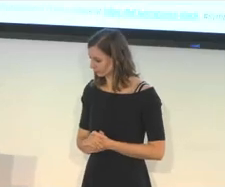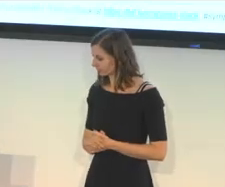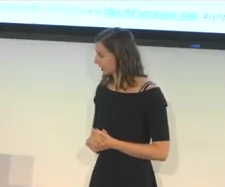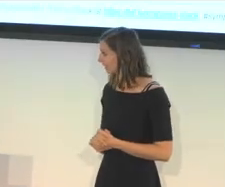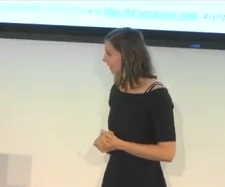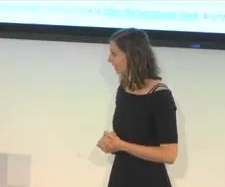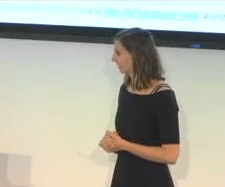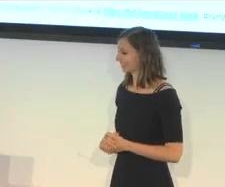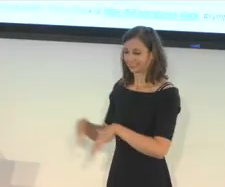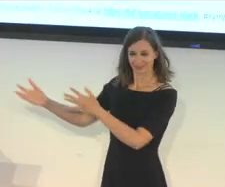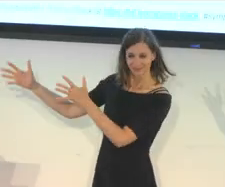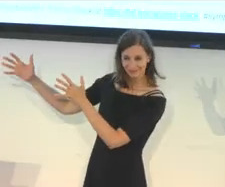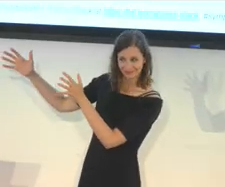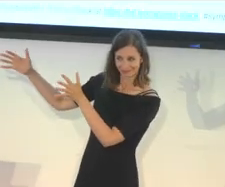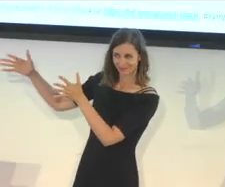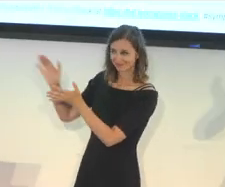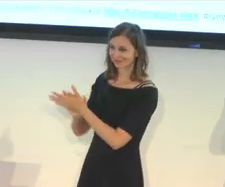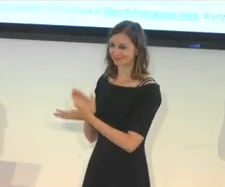Everybody, please give him a warm welcome.